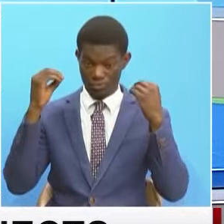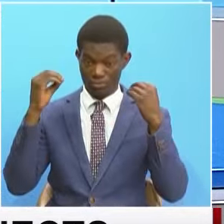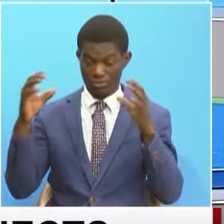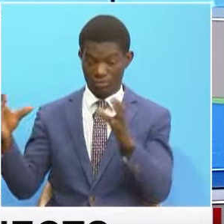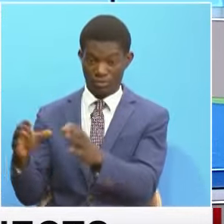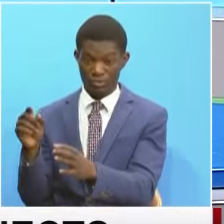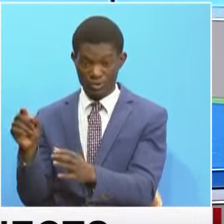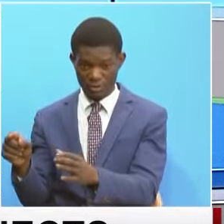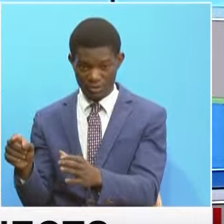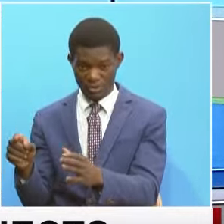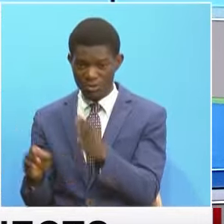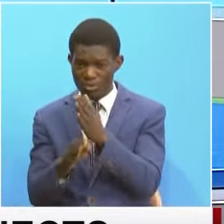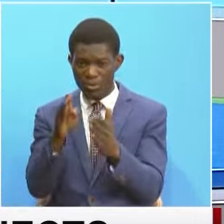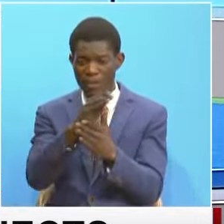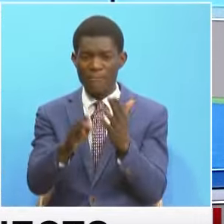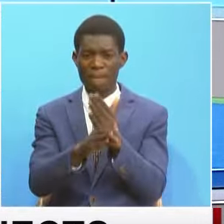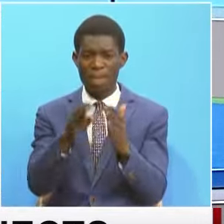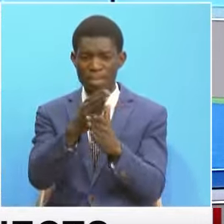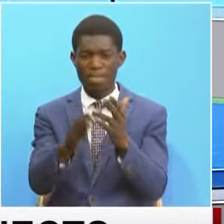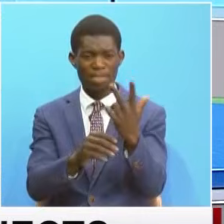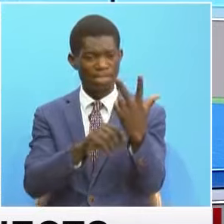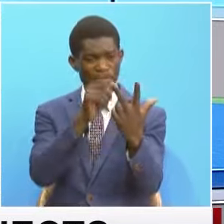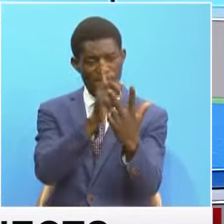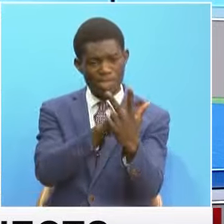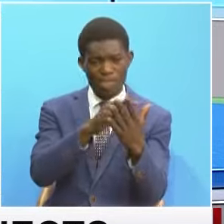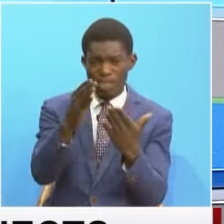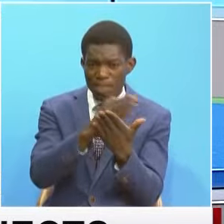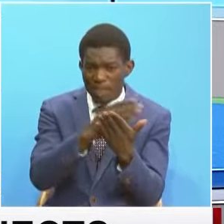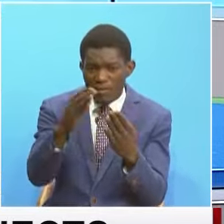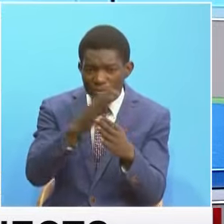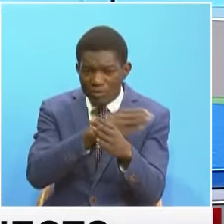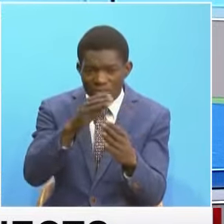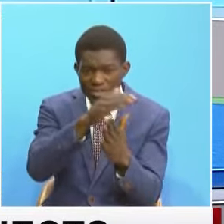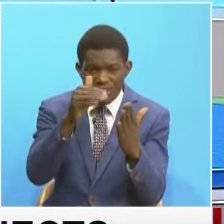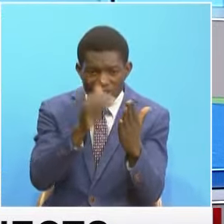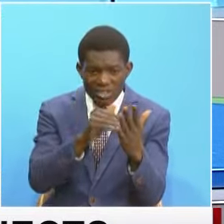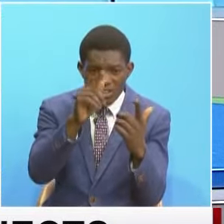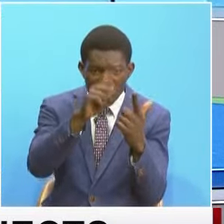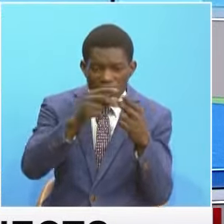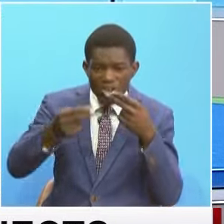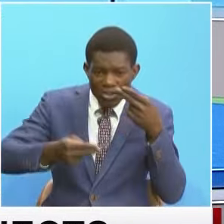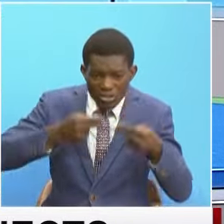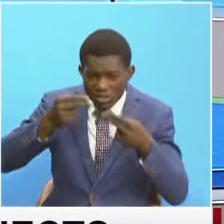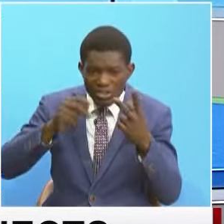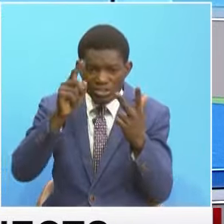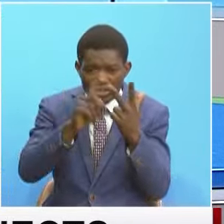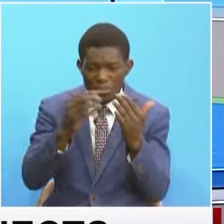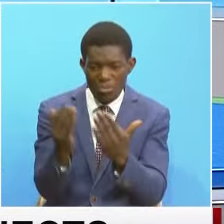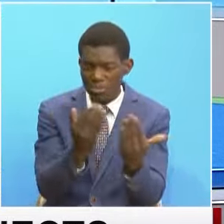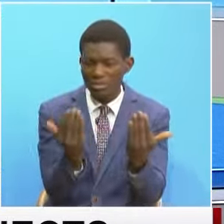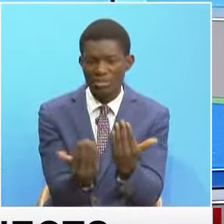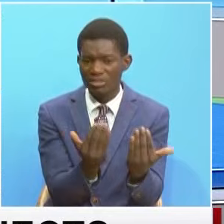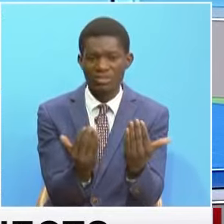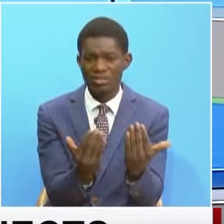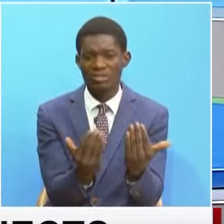of a business center, five-star hotel and intercity bus station projects, which have been pending over the years.